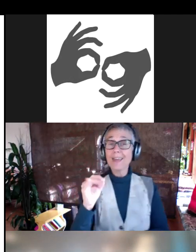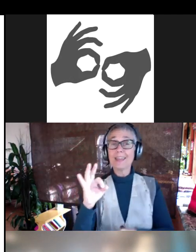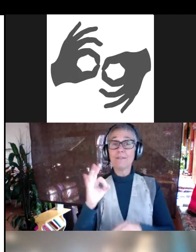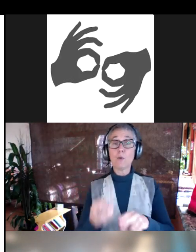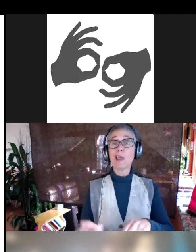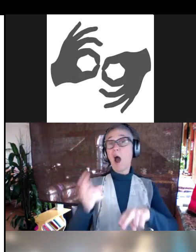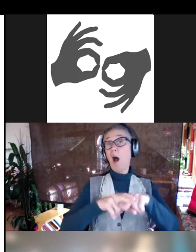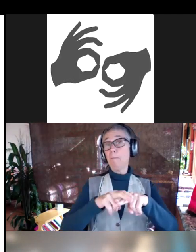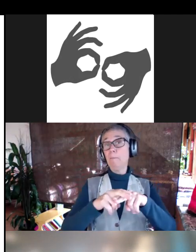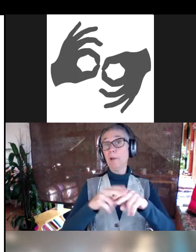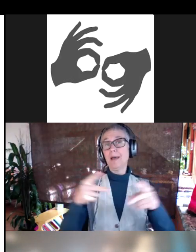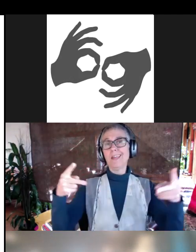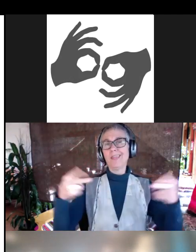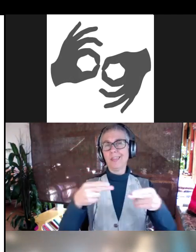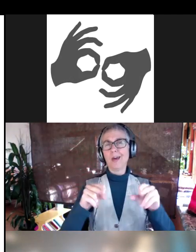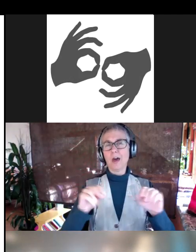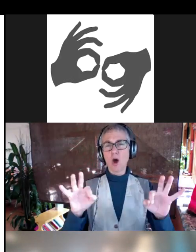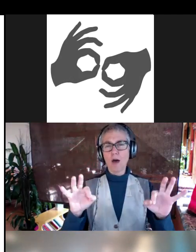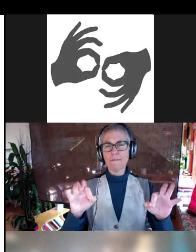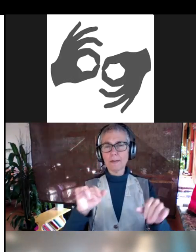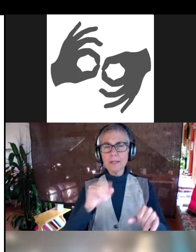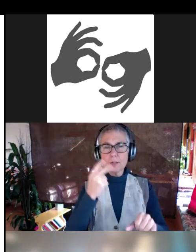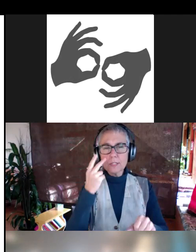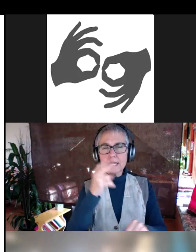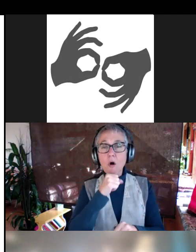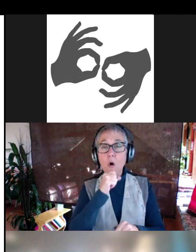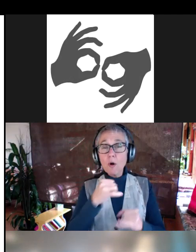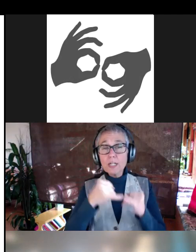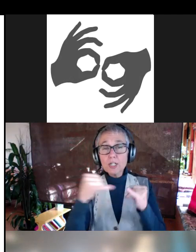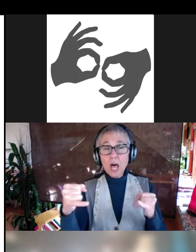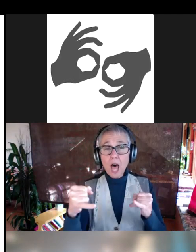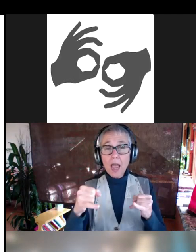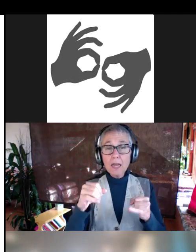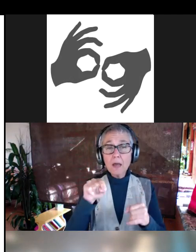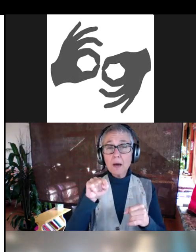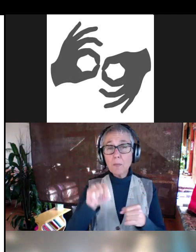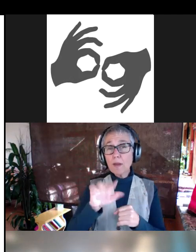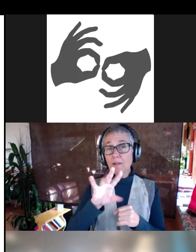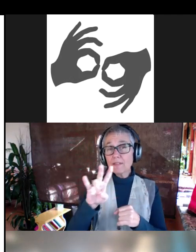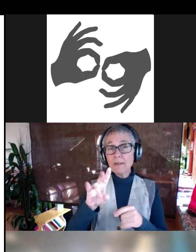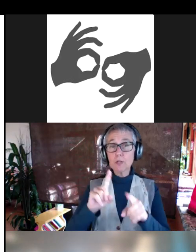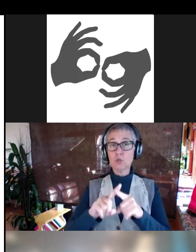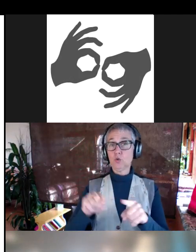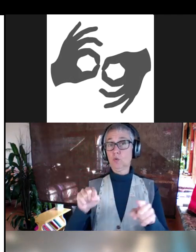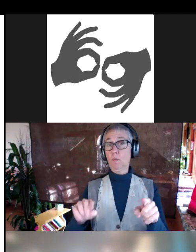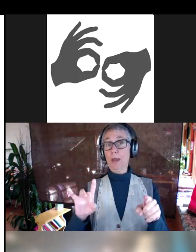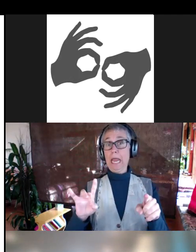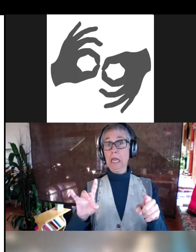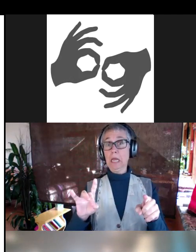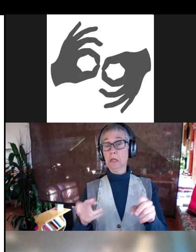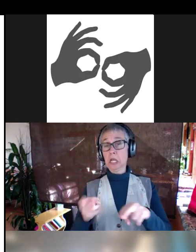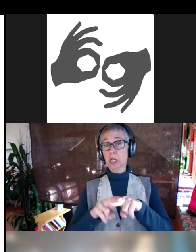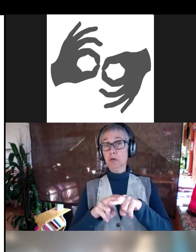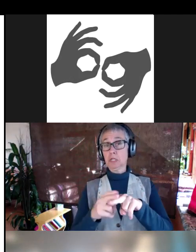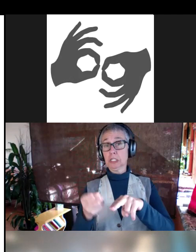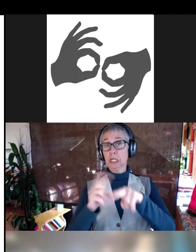from around 1% with this orange line to around 8% with this green line. As we increase that